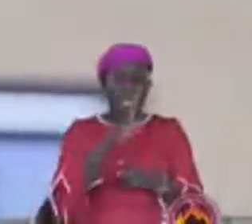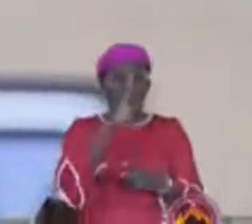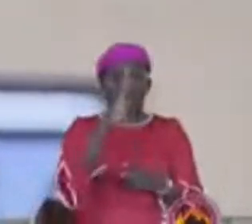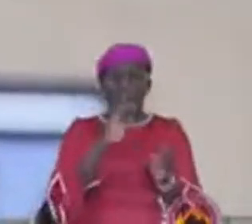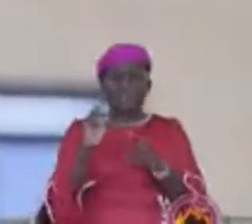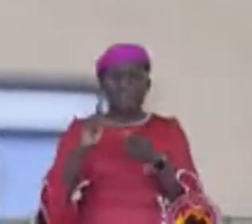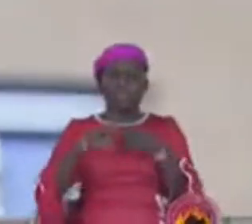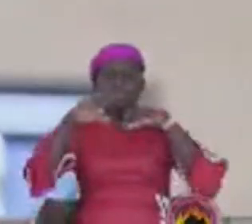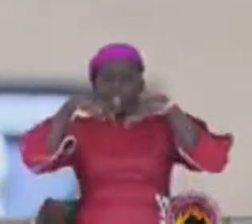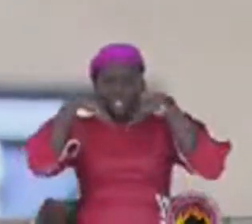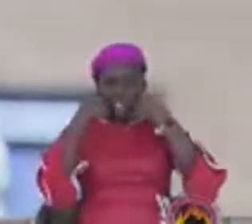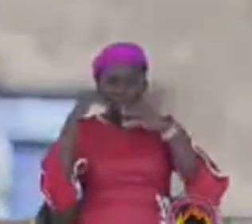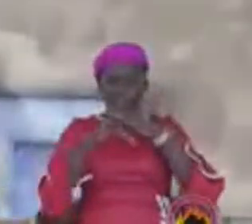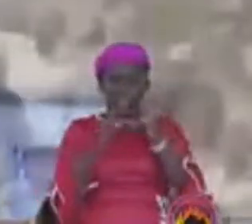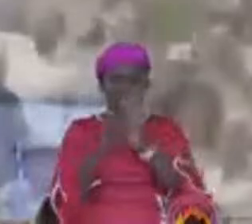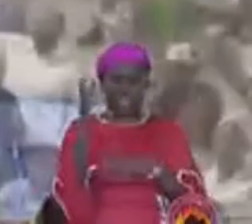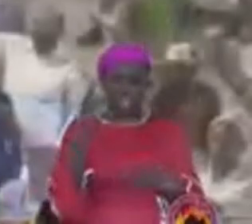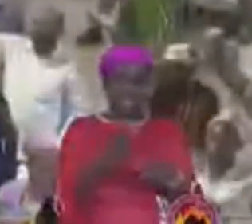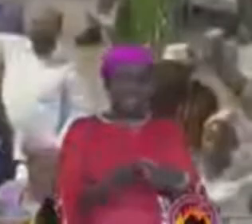Jesus.